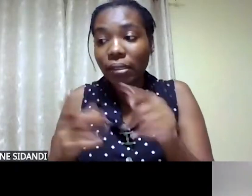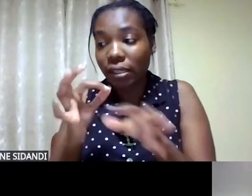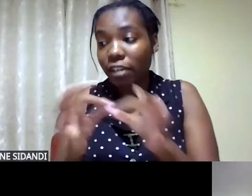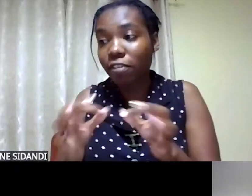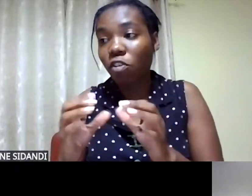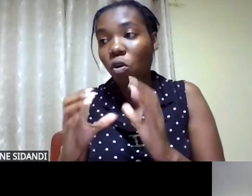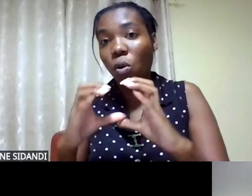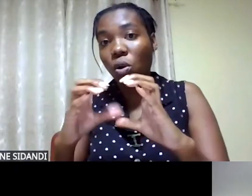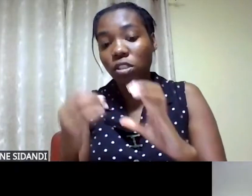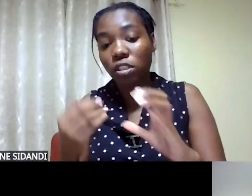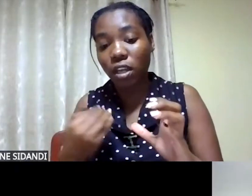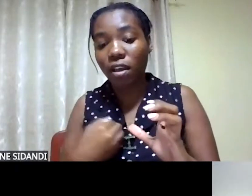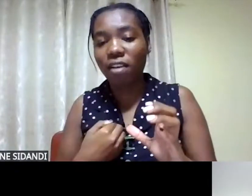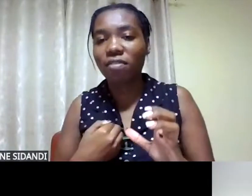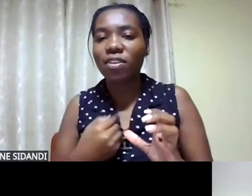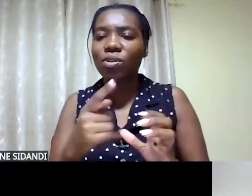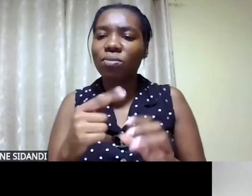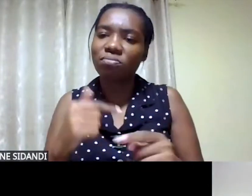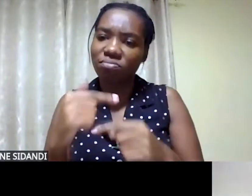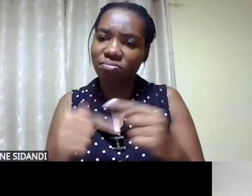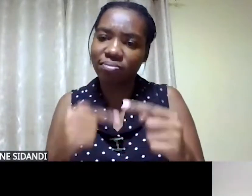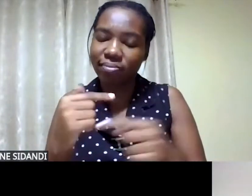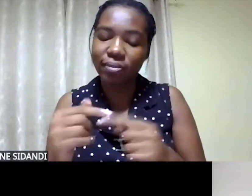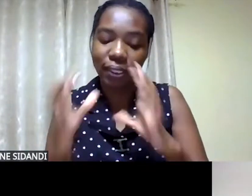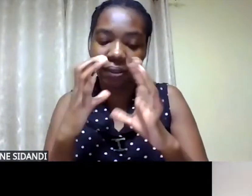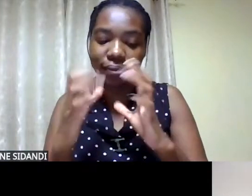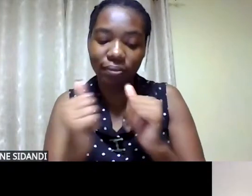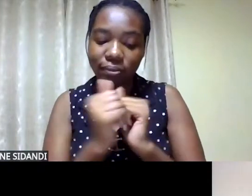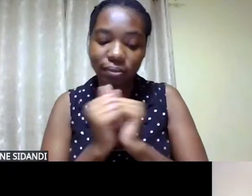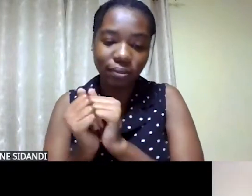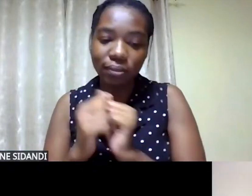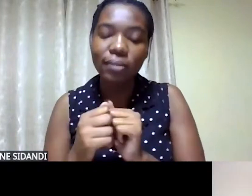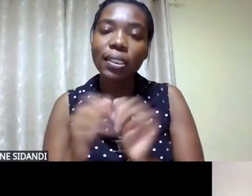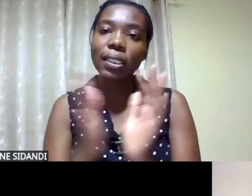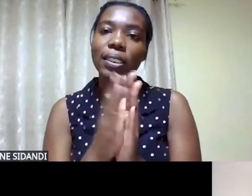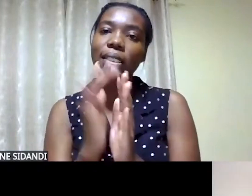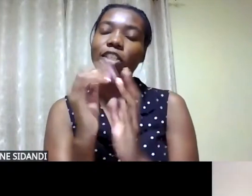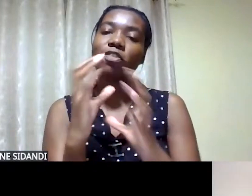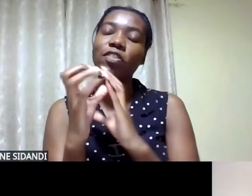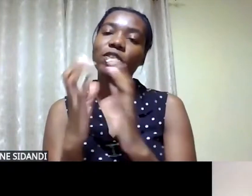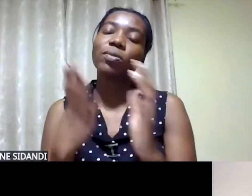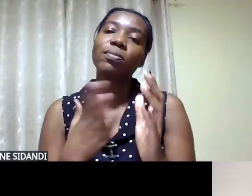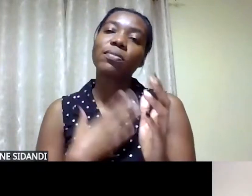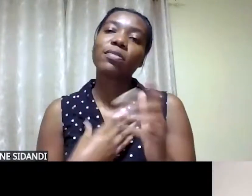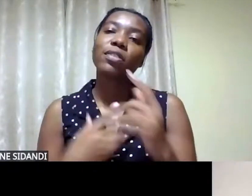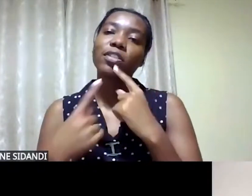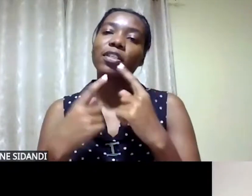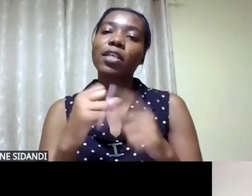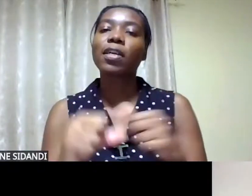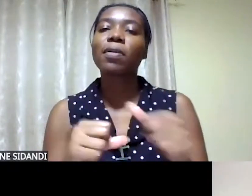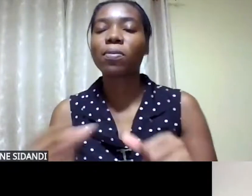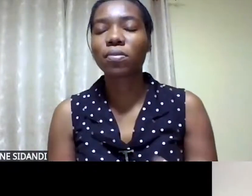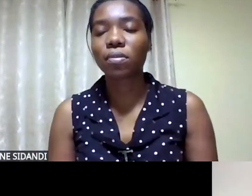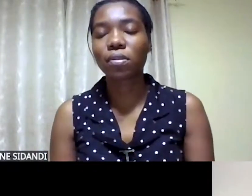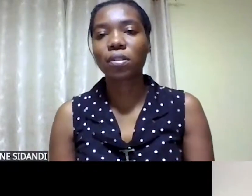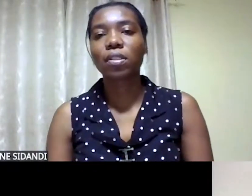can continuously have these conversations with, and the kind of conversations I'm talking about actually is on,